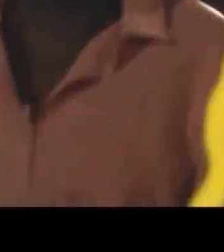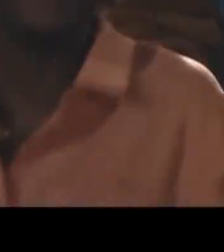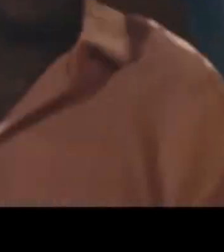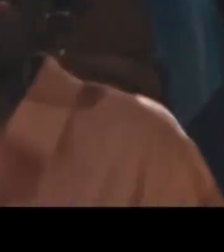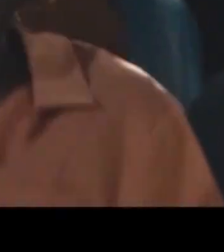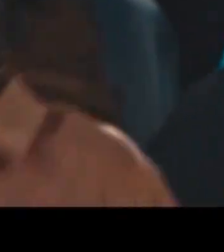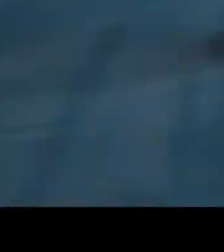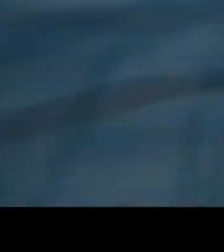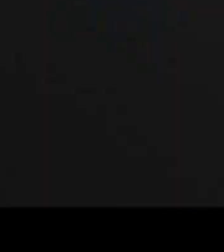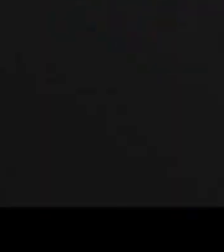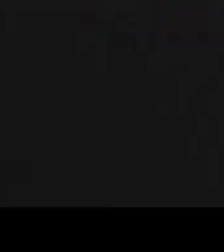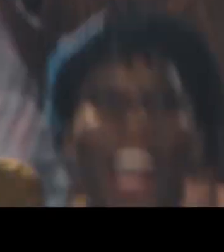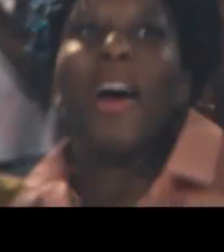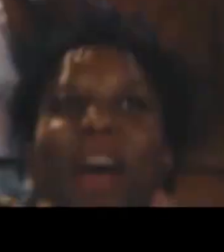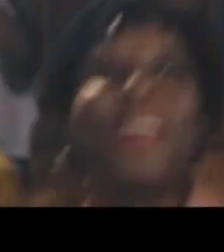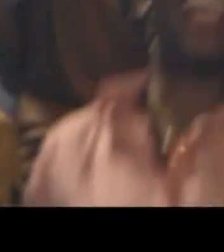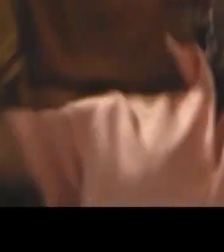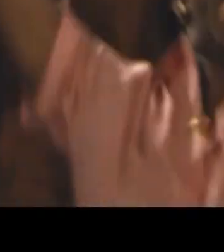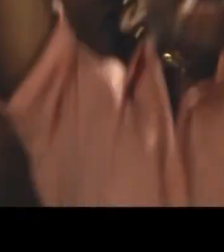our biggest achievements.